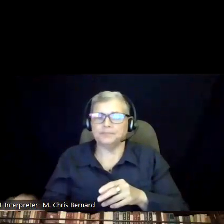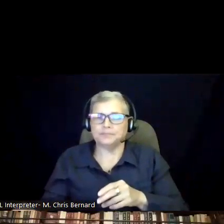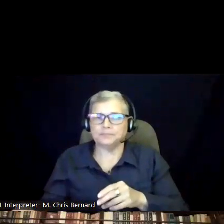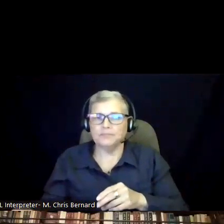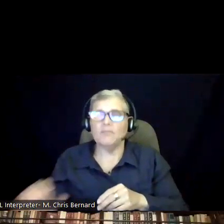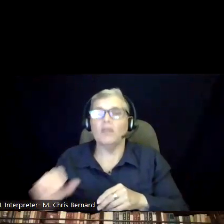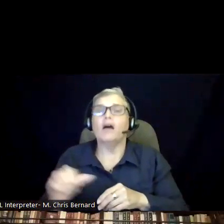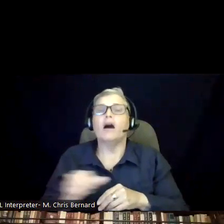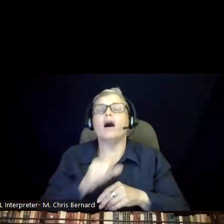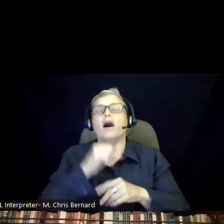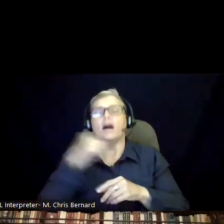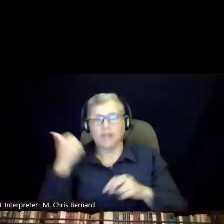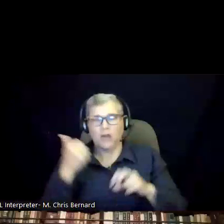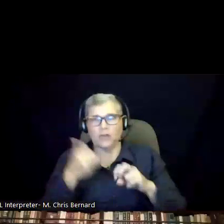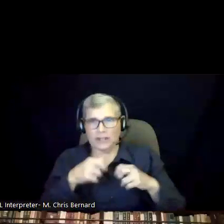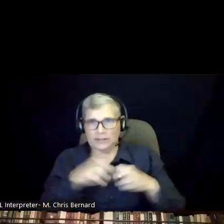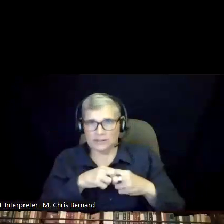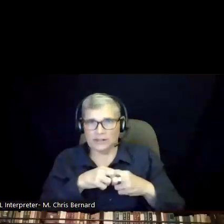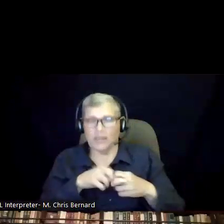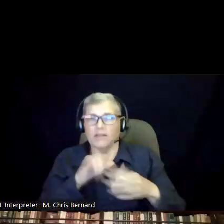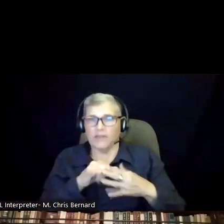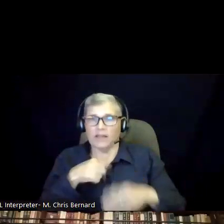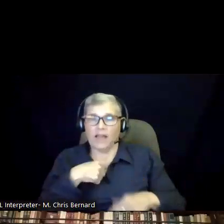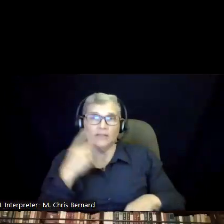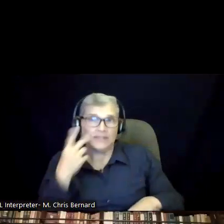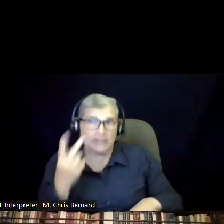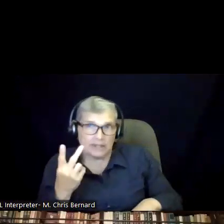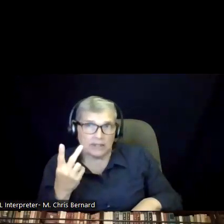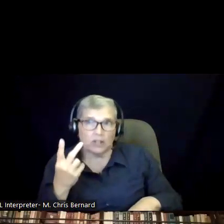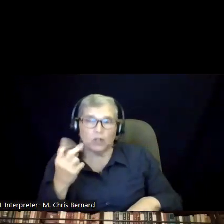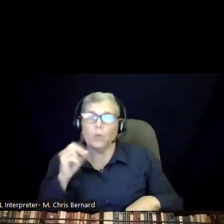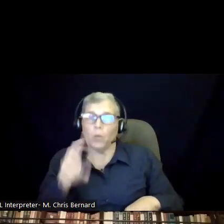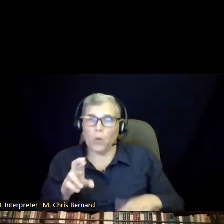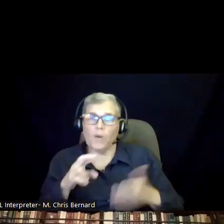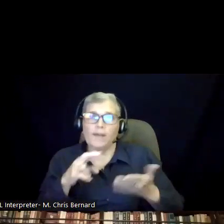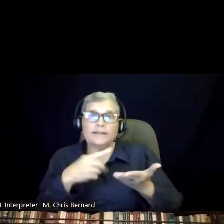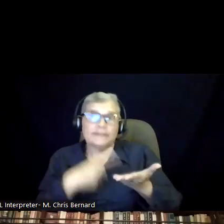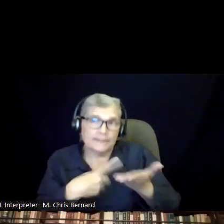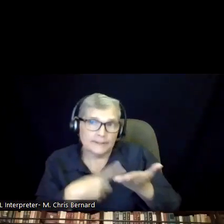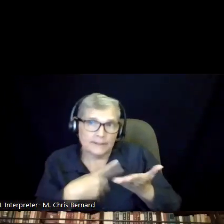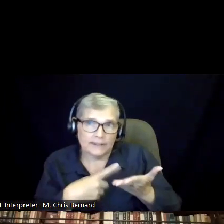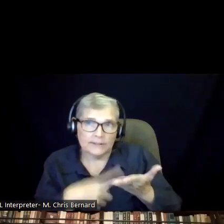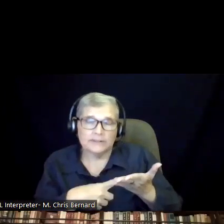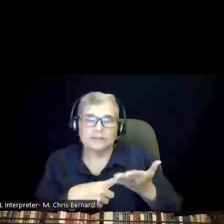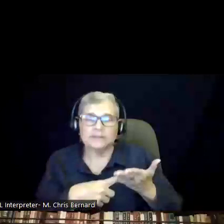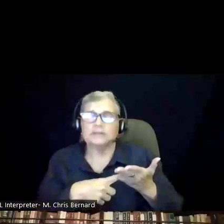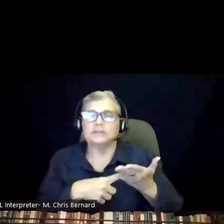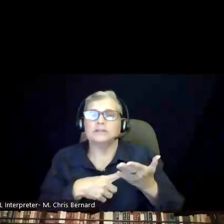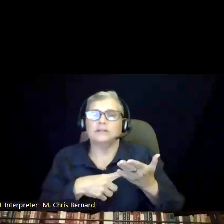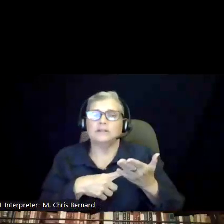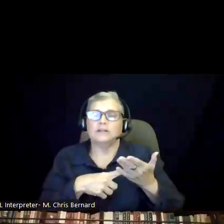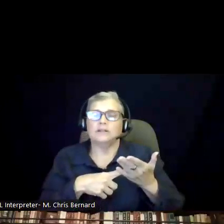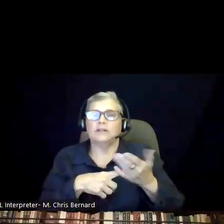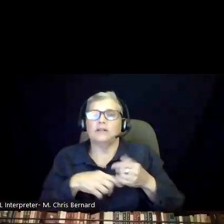Another inconsistency that I've identified, or that we've been discussing among the field, is